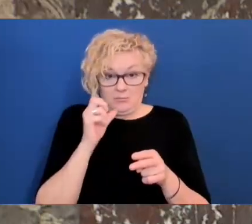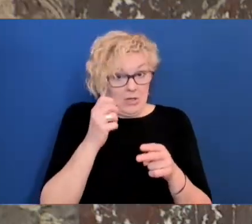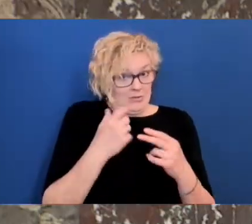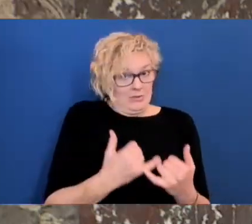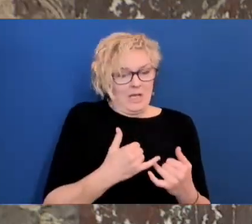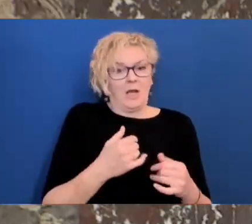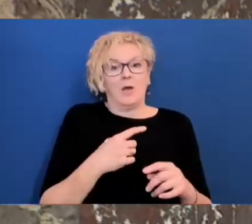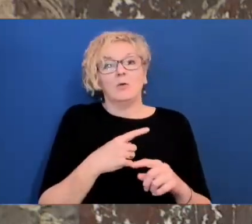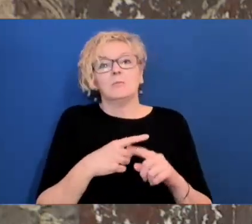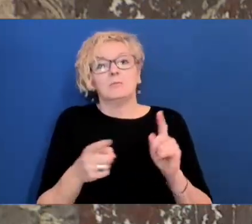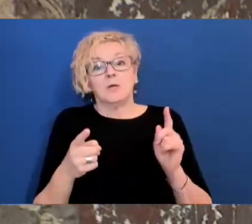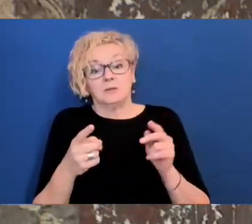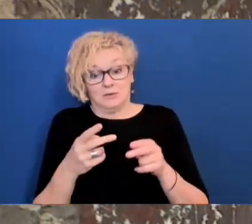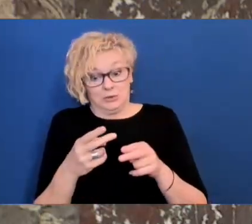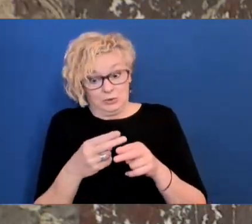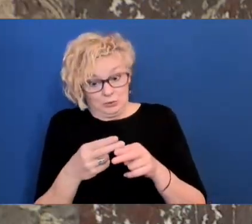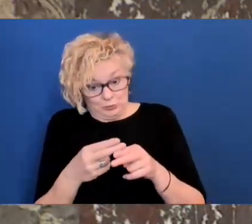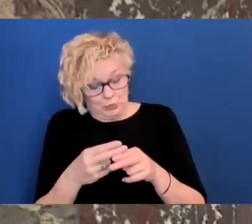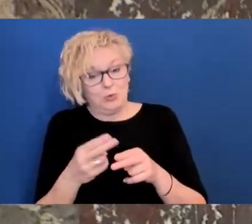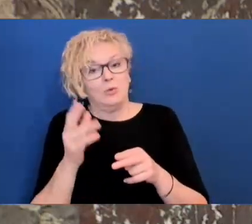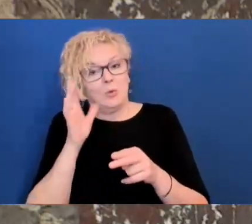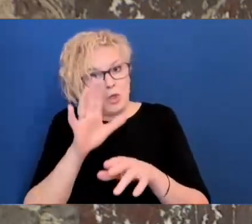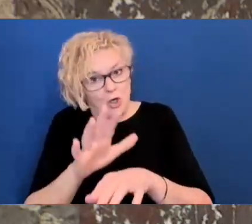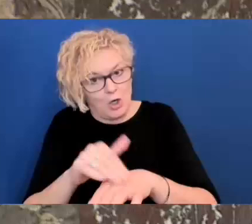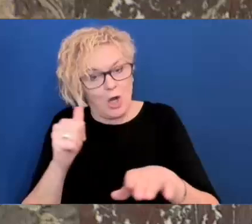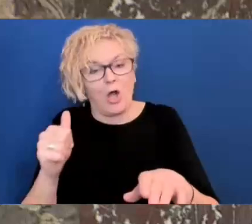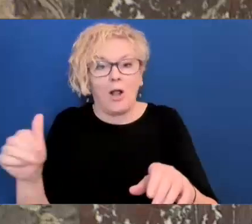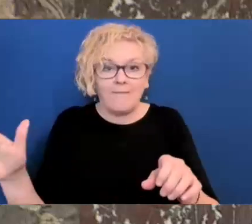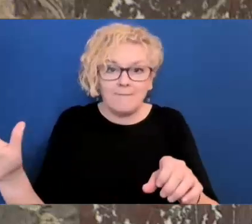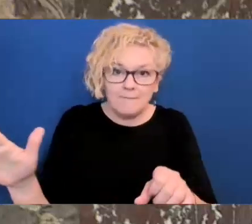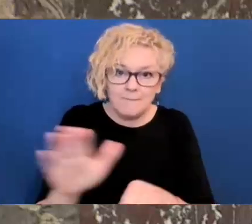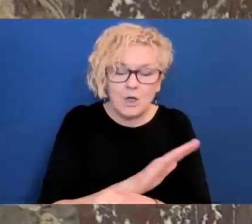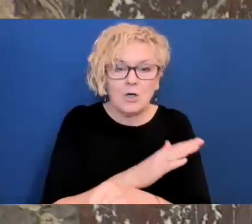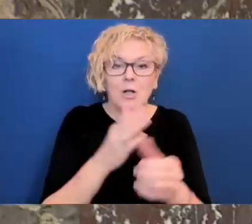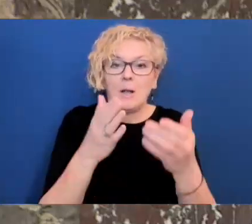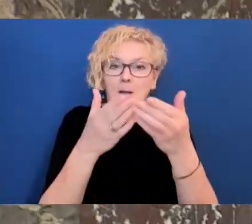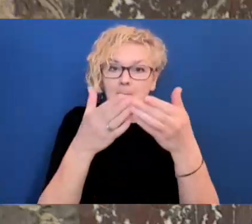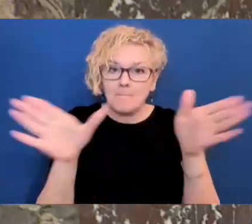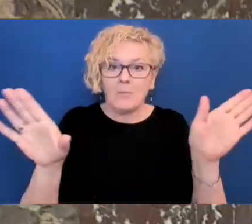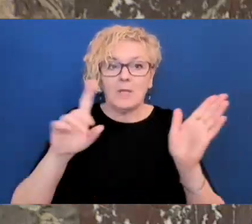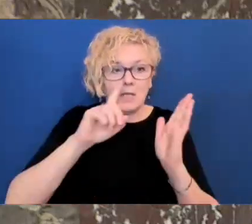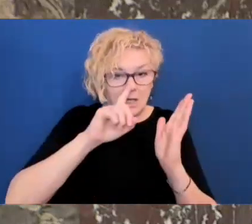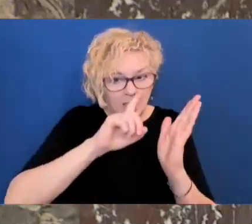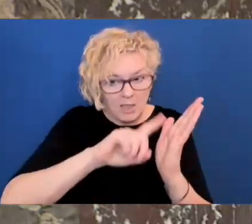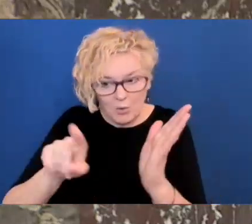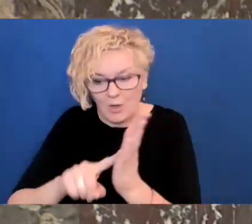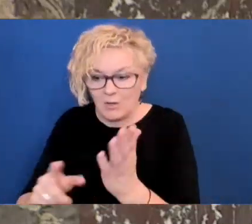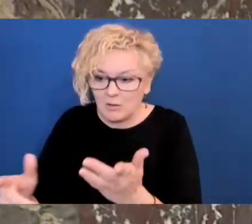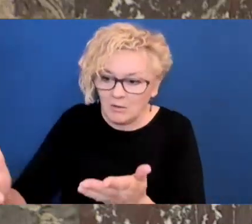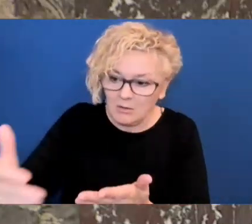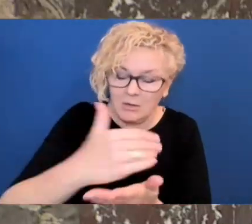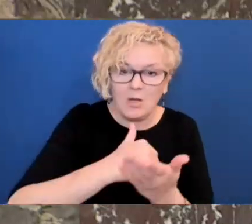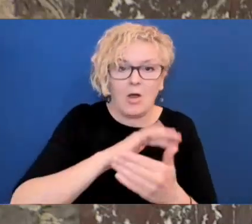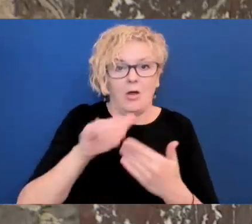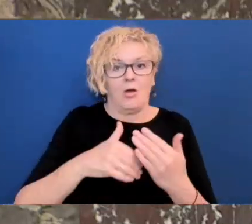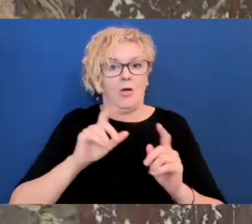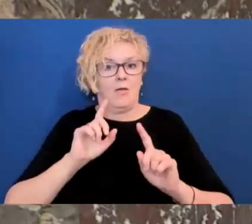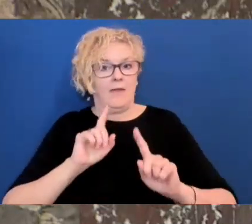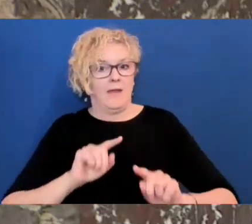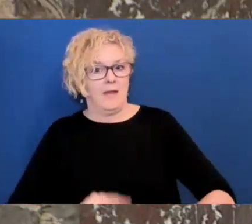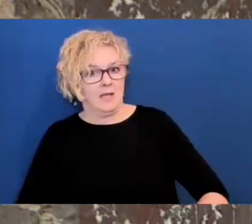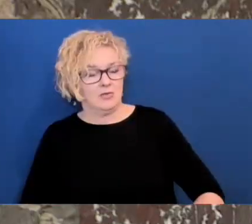answers. But it's important for the member to know, and it's important for British Columbians to know, that when we look